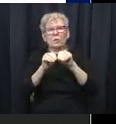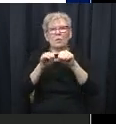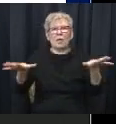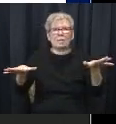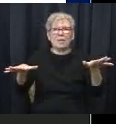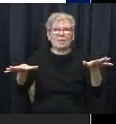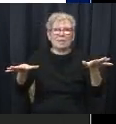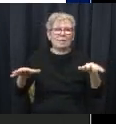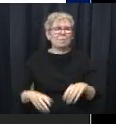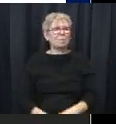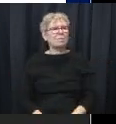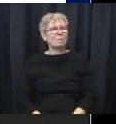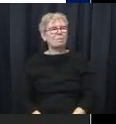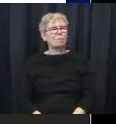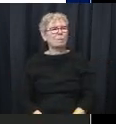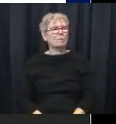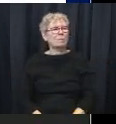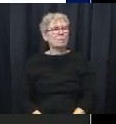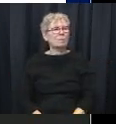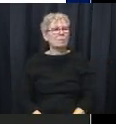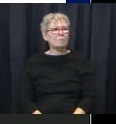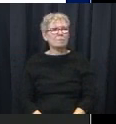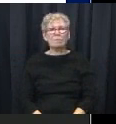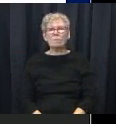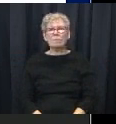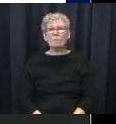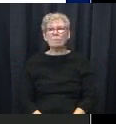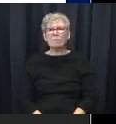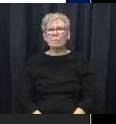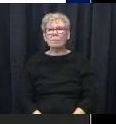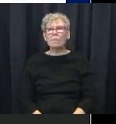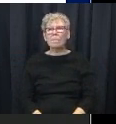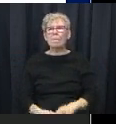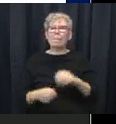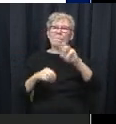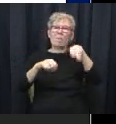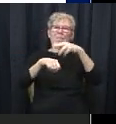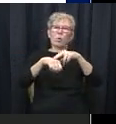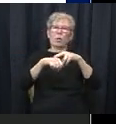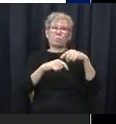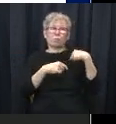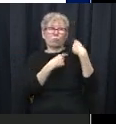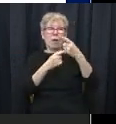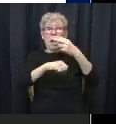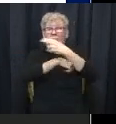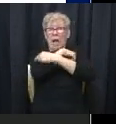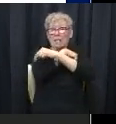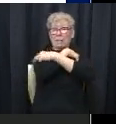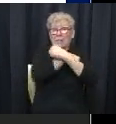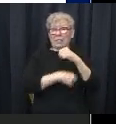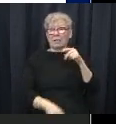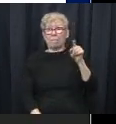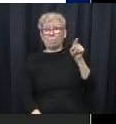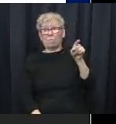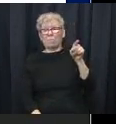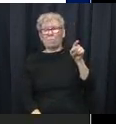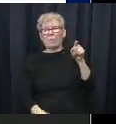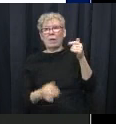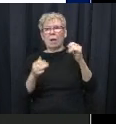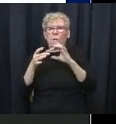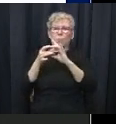Of course, hospitalizations correspond with a decrease in disease transmissions. We hit our peak in number of